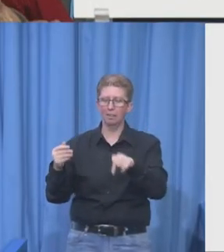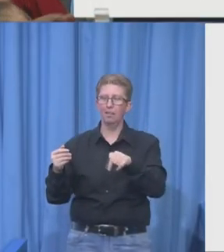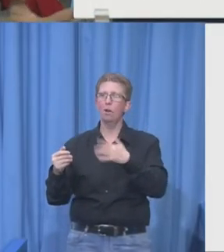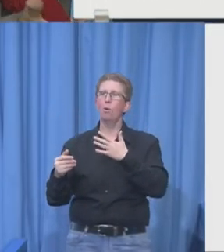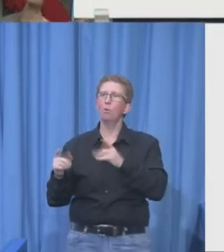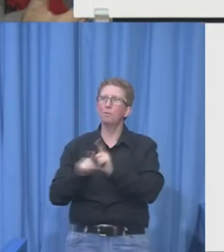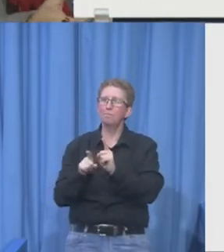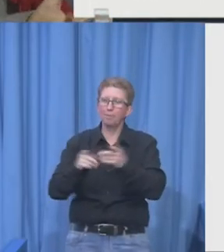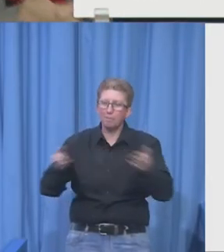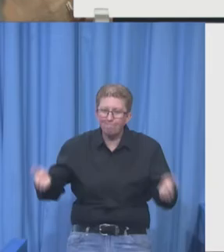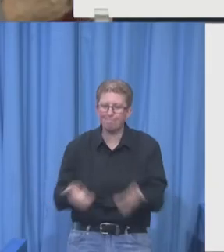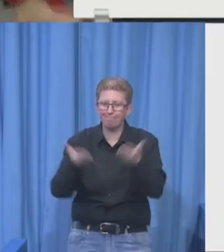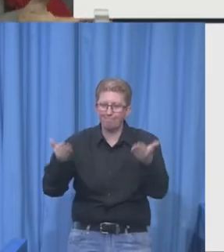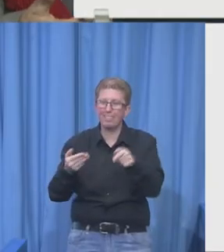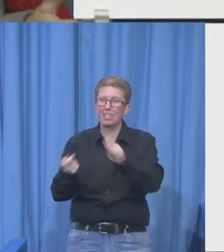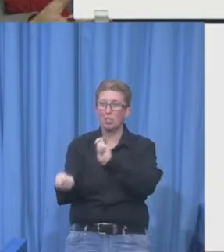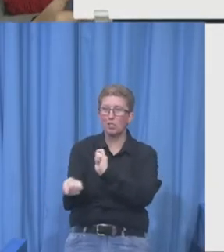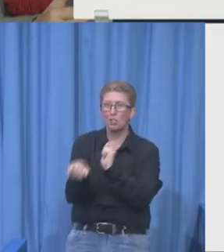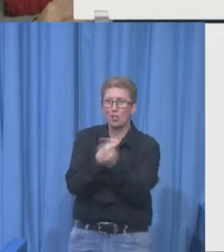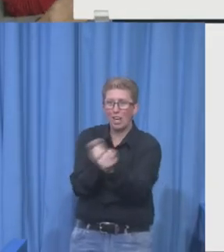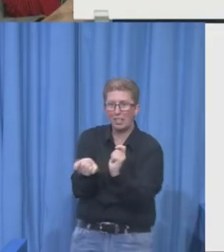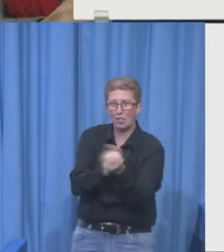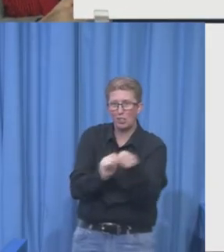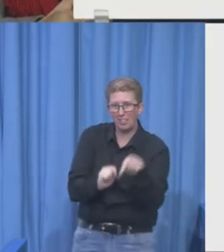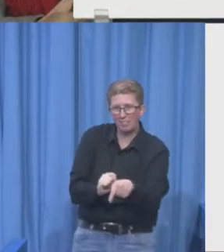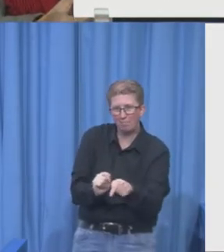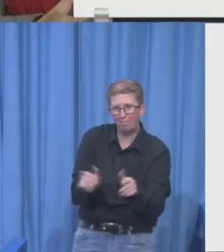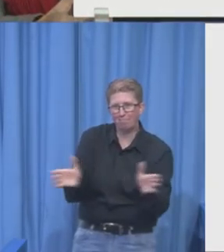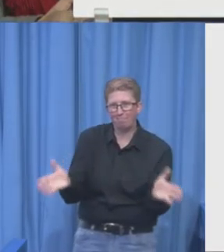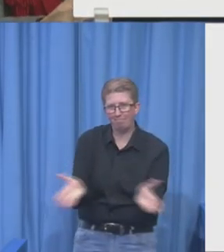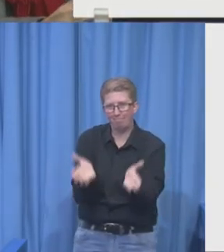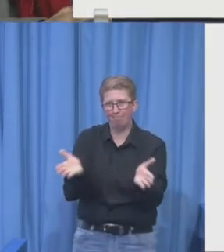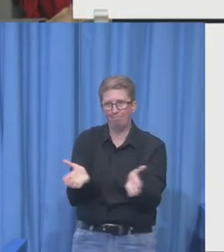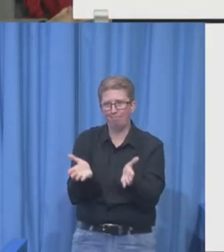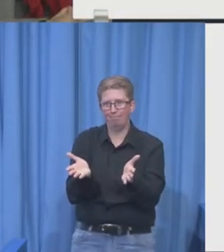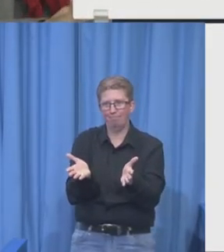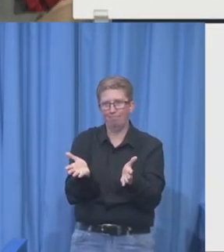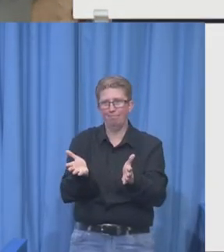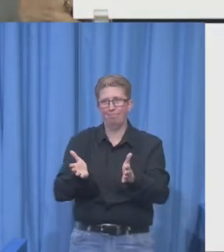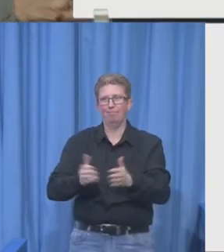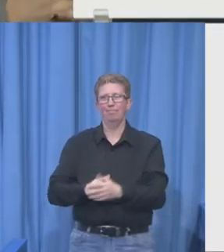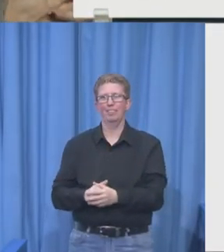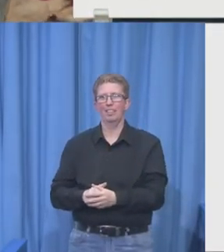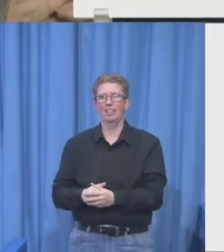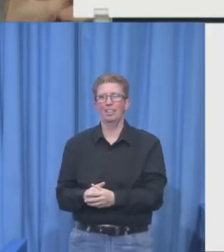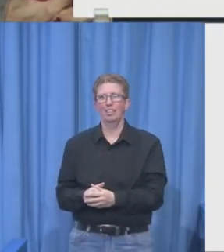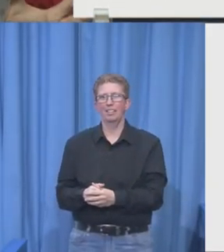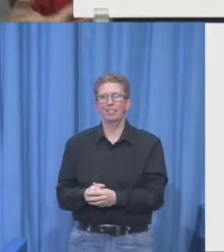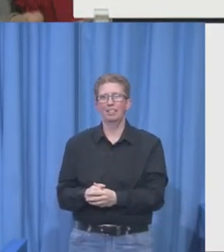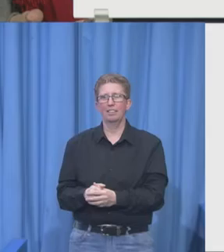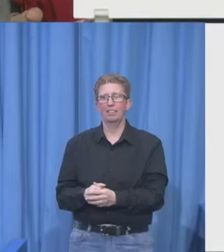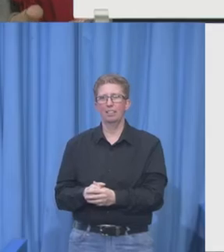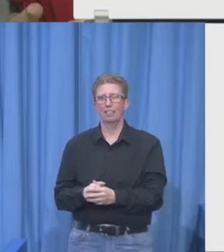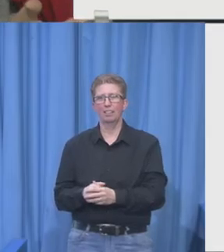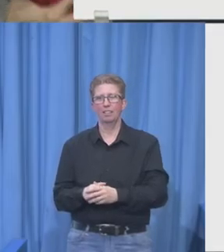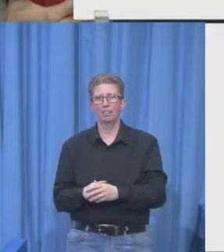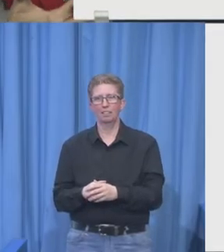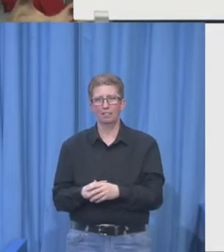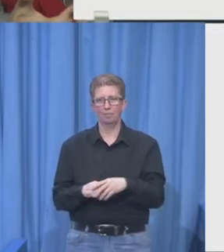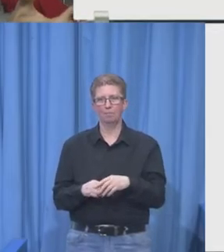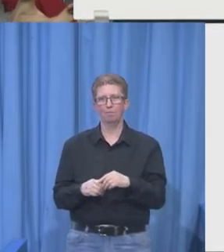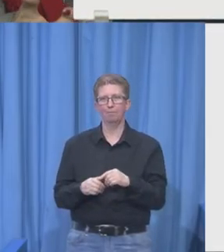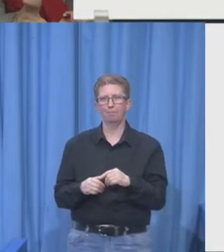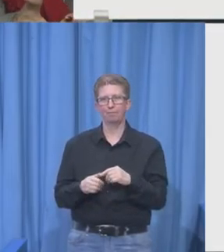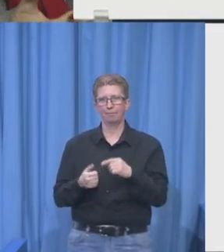corporations movement. It is extremely important in the American hemisphere now. We are promoting new ways of